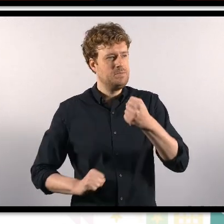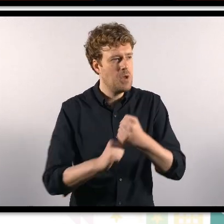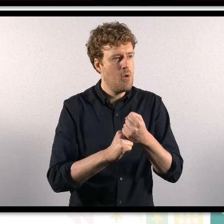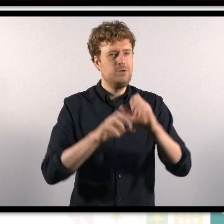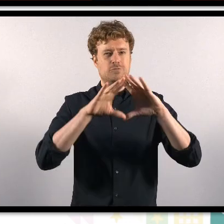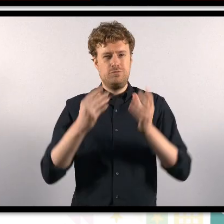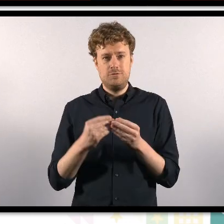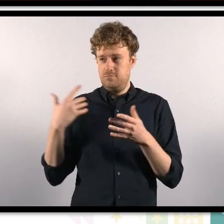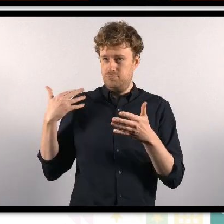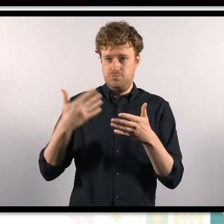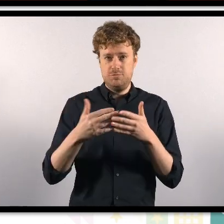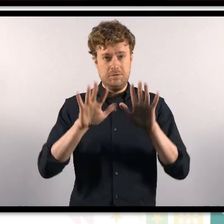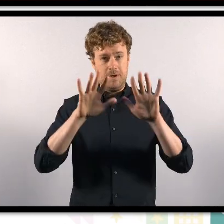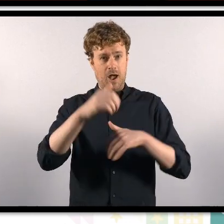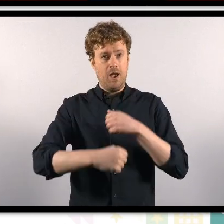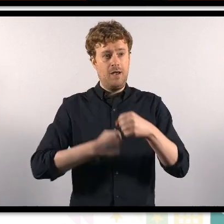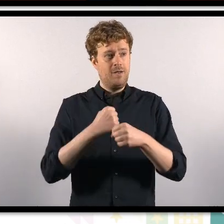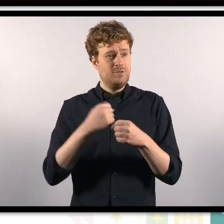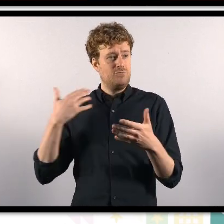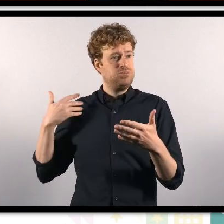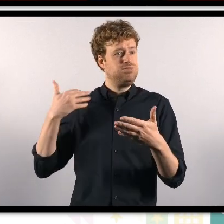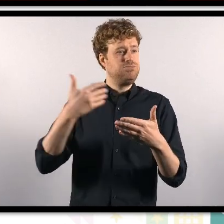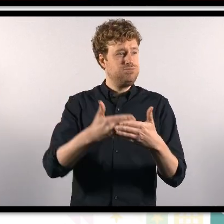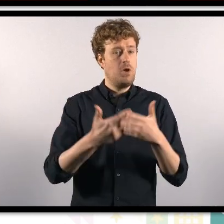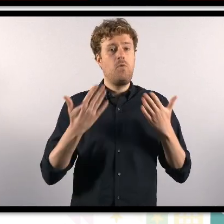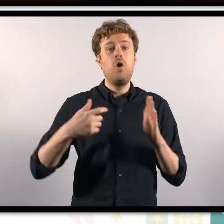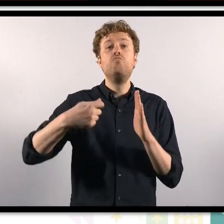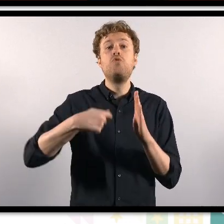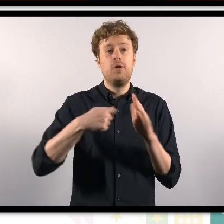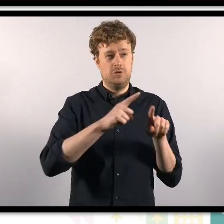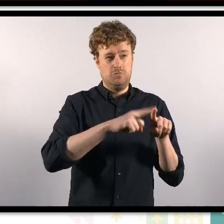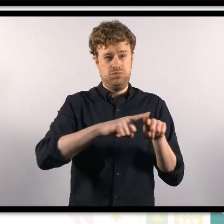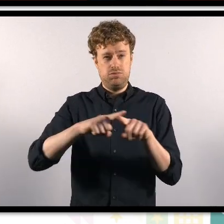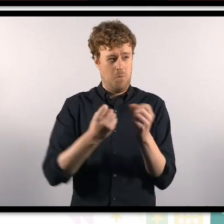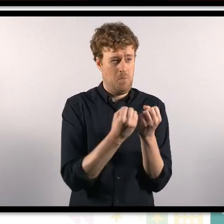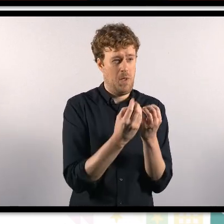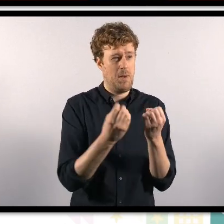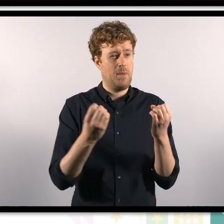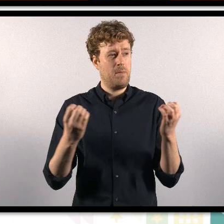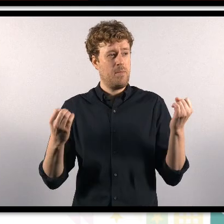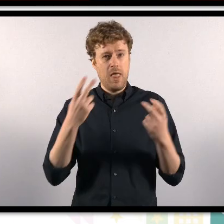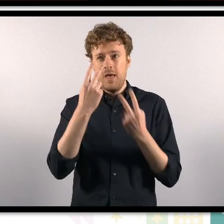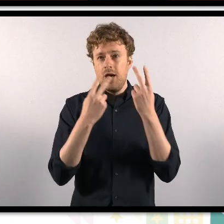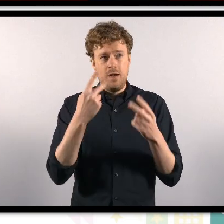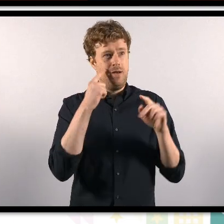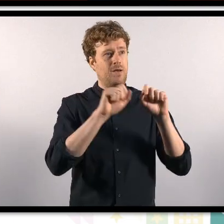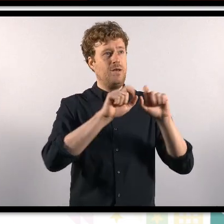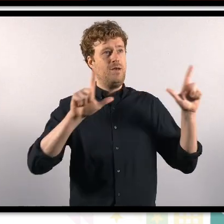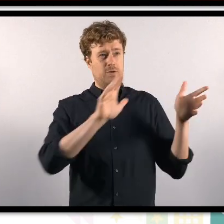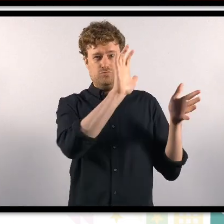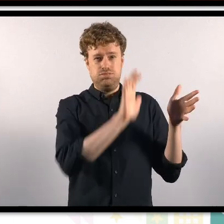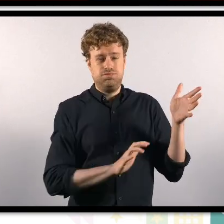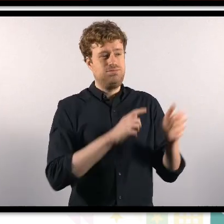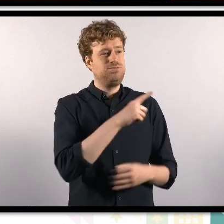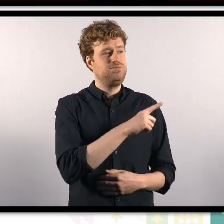Kubernetes last year for 10 years, it's 11 years this year. A lot of people aren't aware that some of the projects we have in CNCF are actually older than